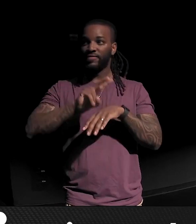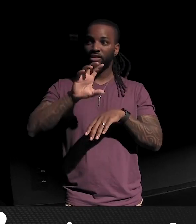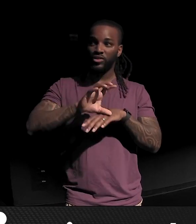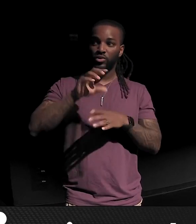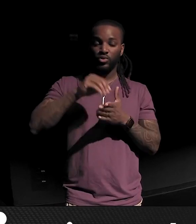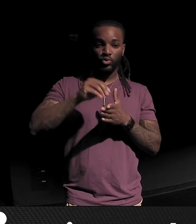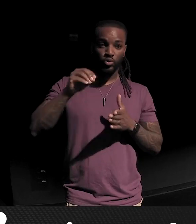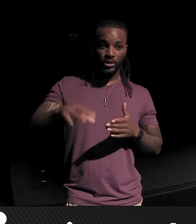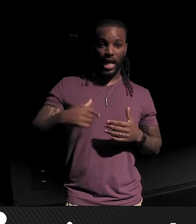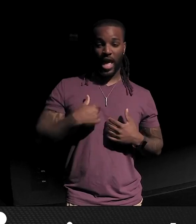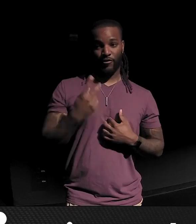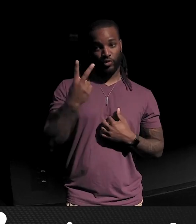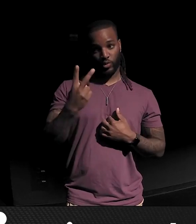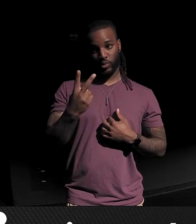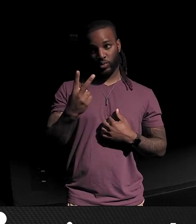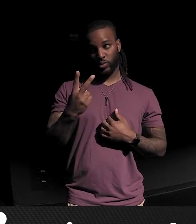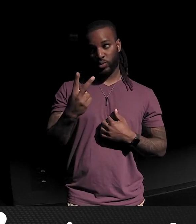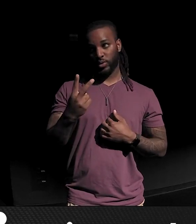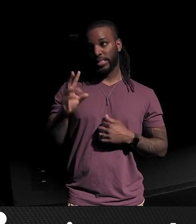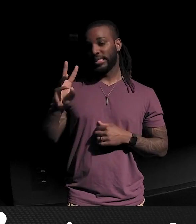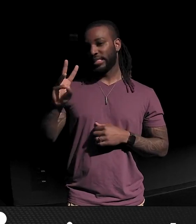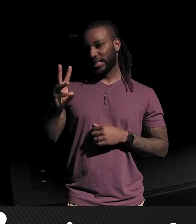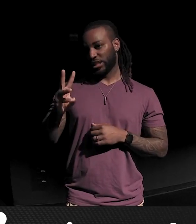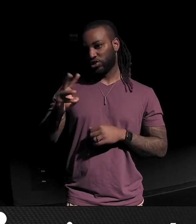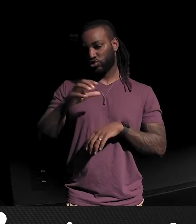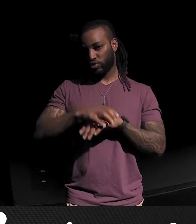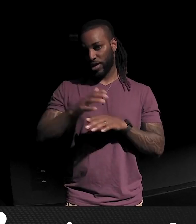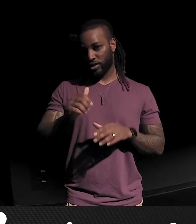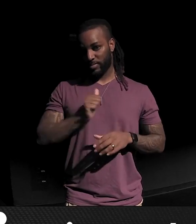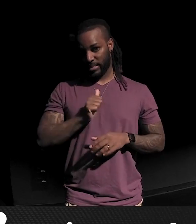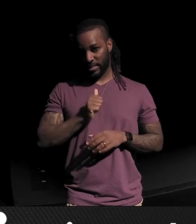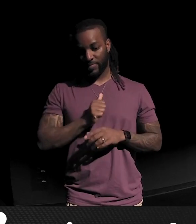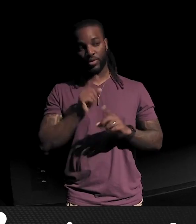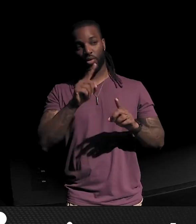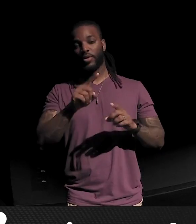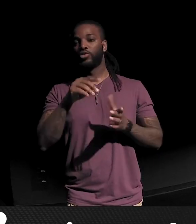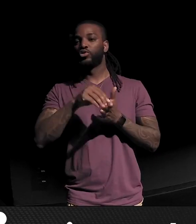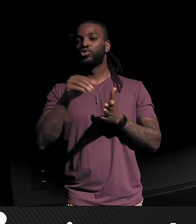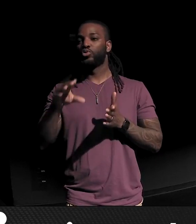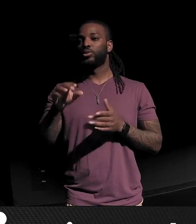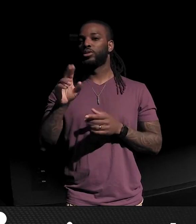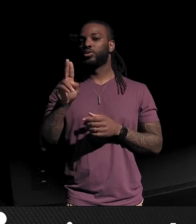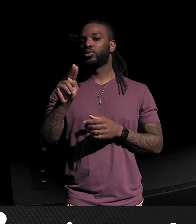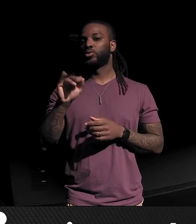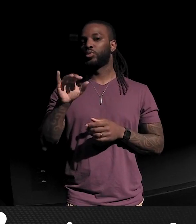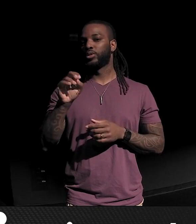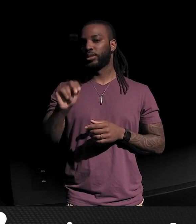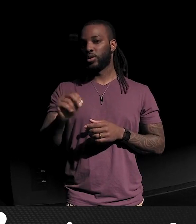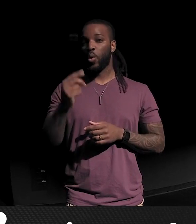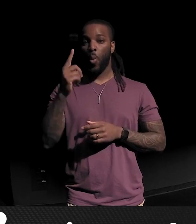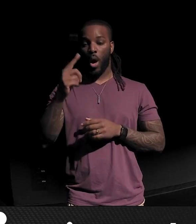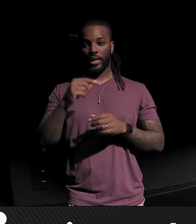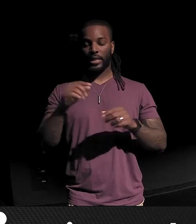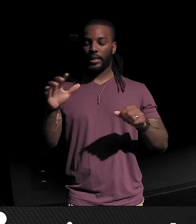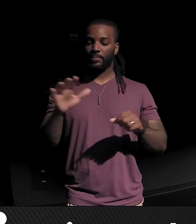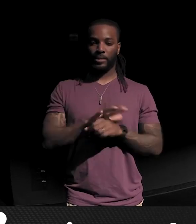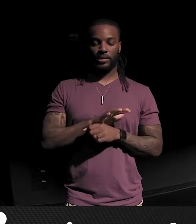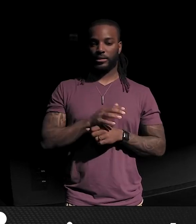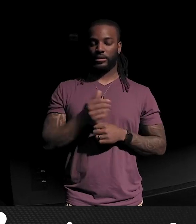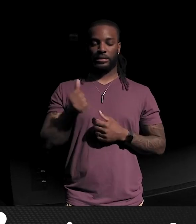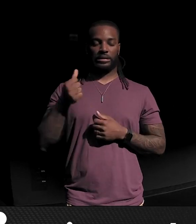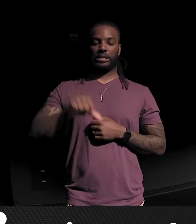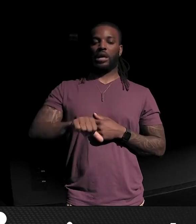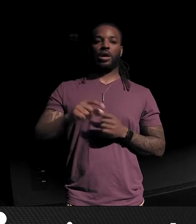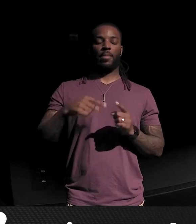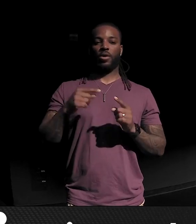two incoming sixth graders myself. They're over at the Student Union. One of them is in complete denial about back